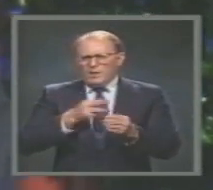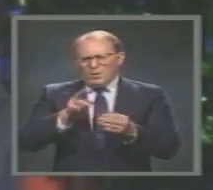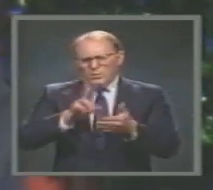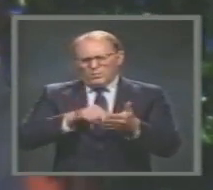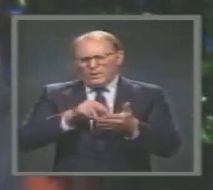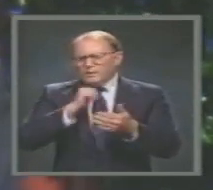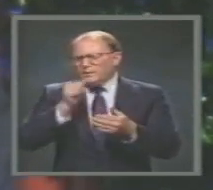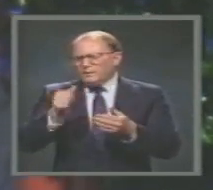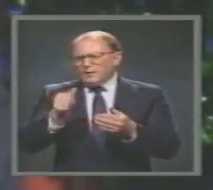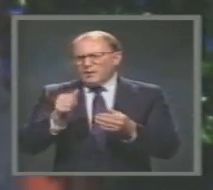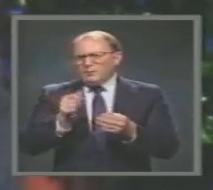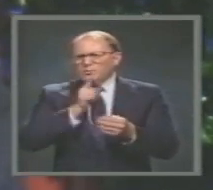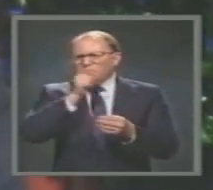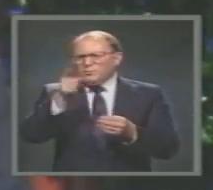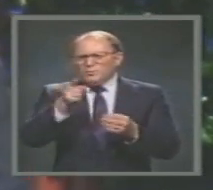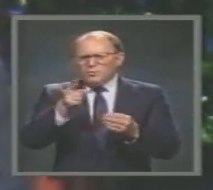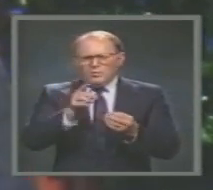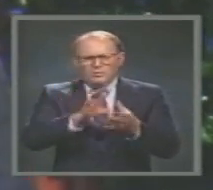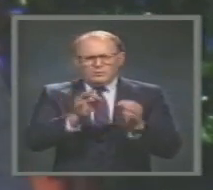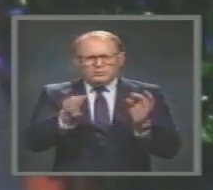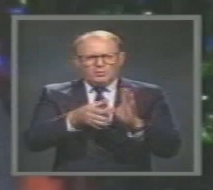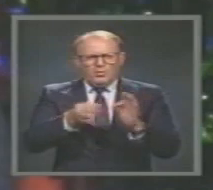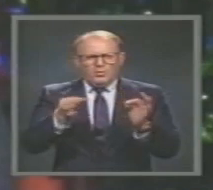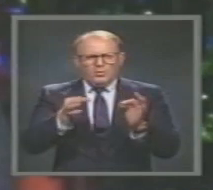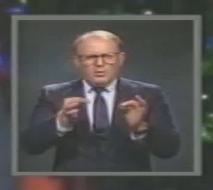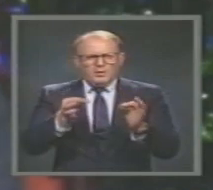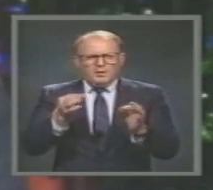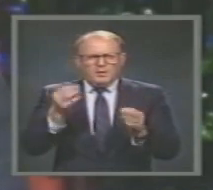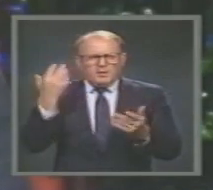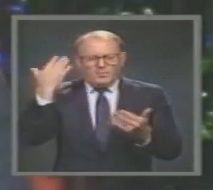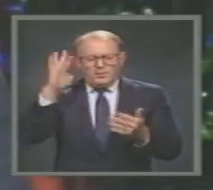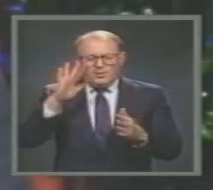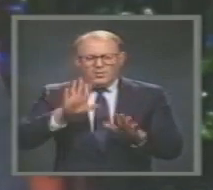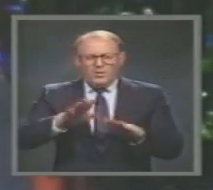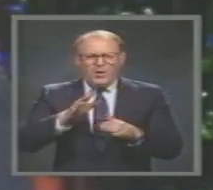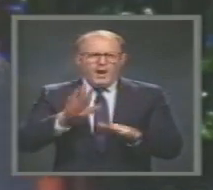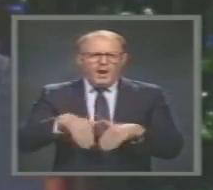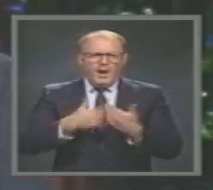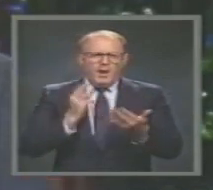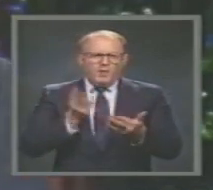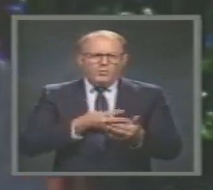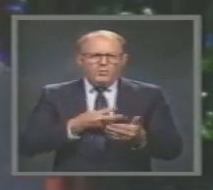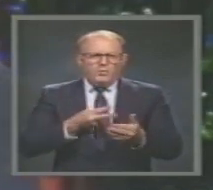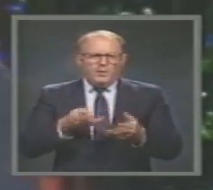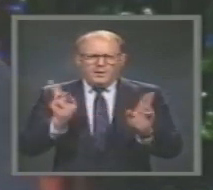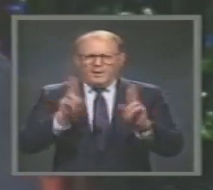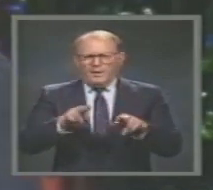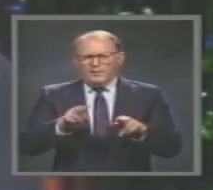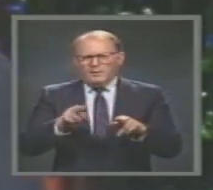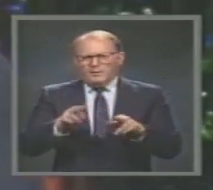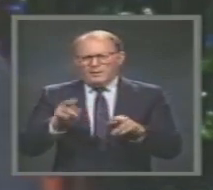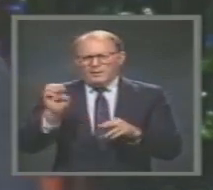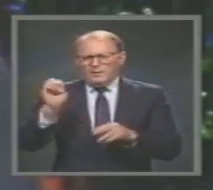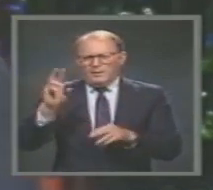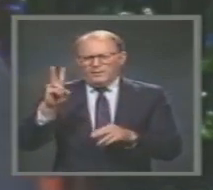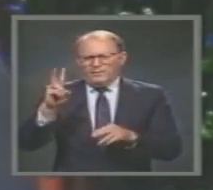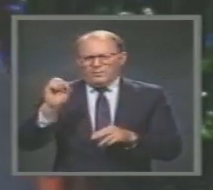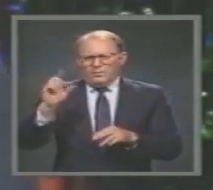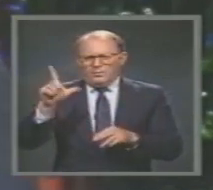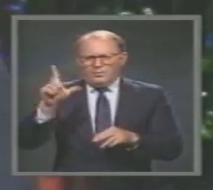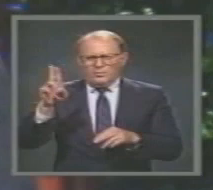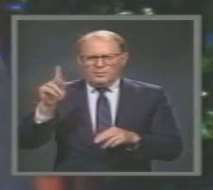of the origin of man, we simply do not know how we came to be. The evolution of man is only a